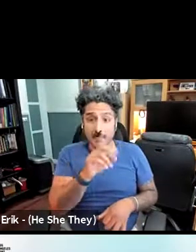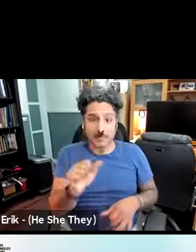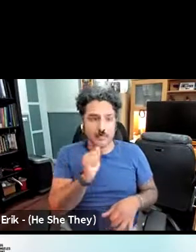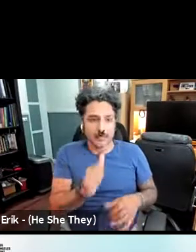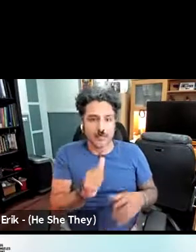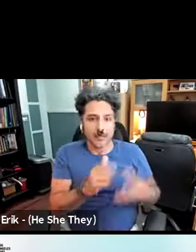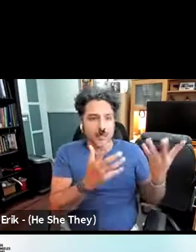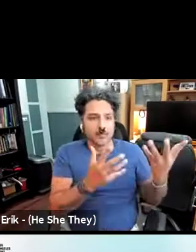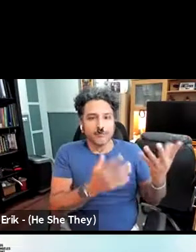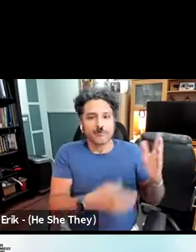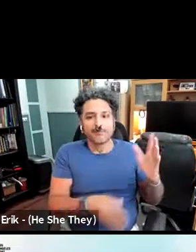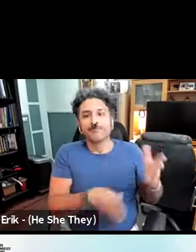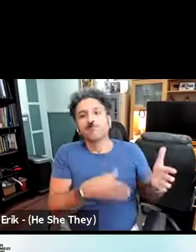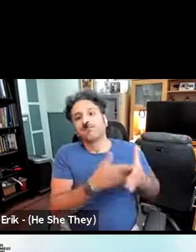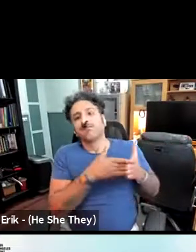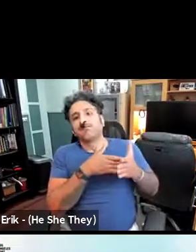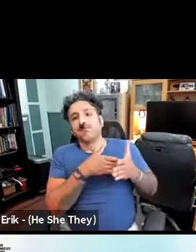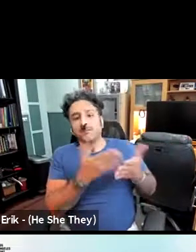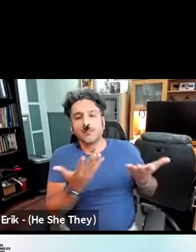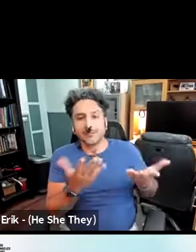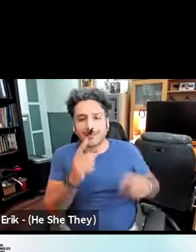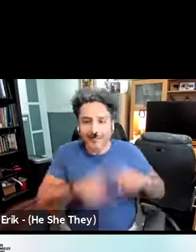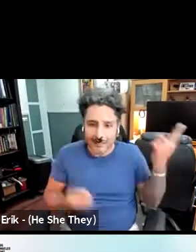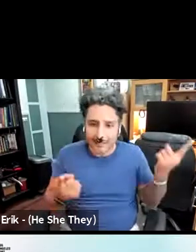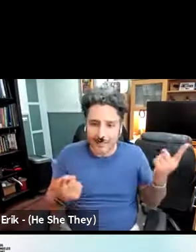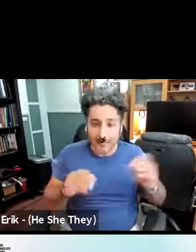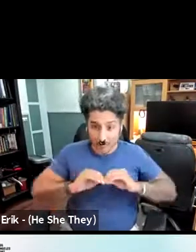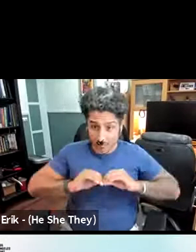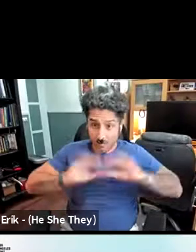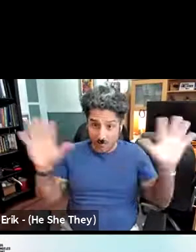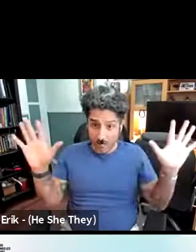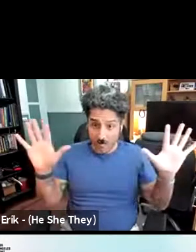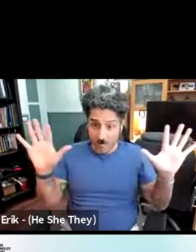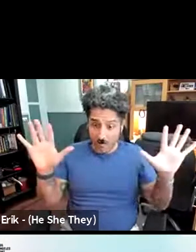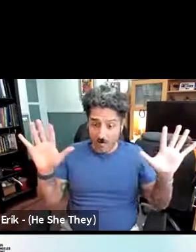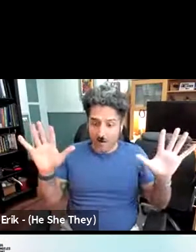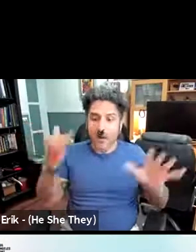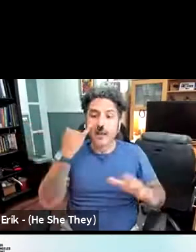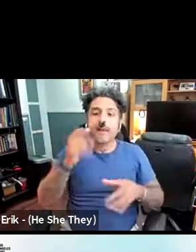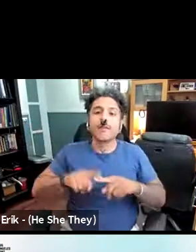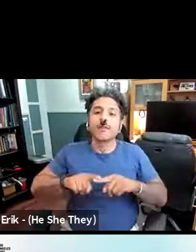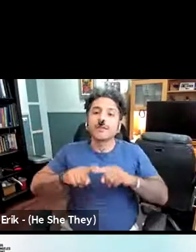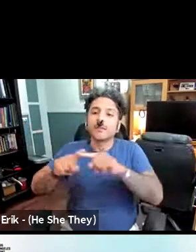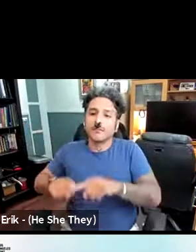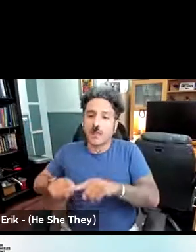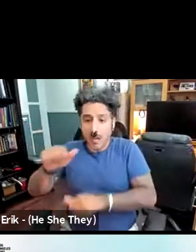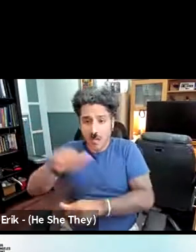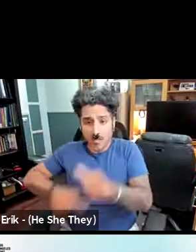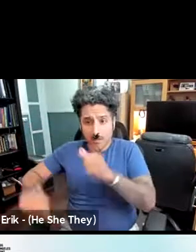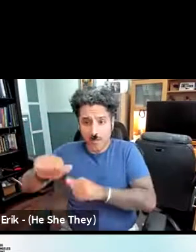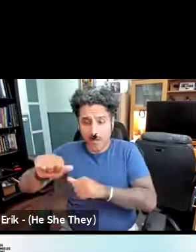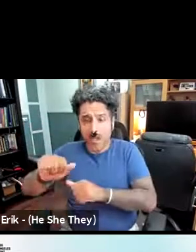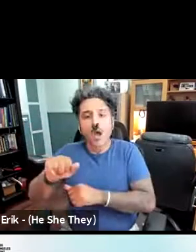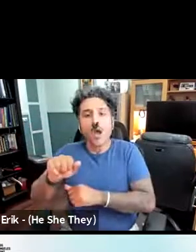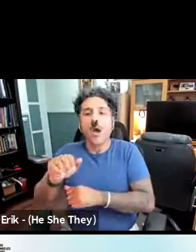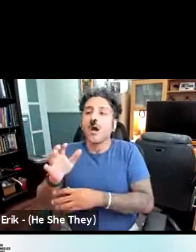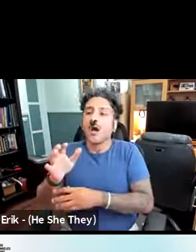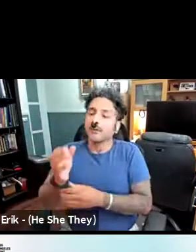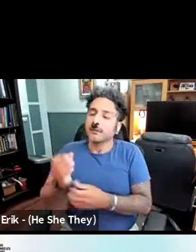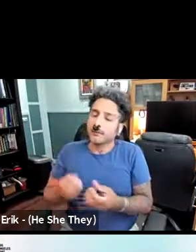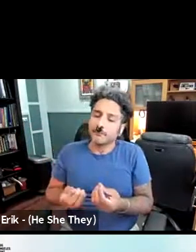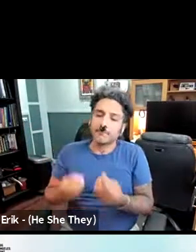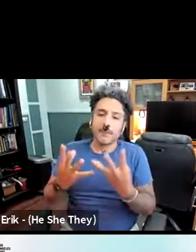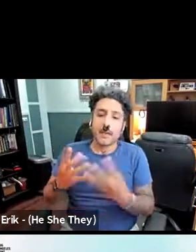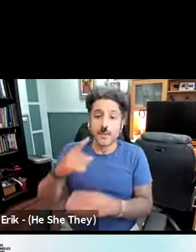So if we are all clear on that, I think leaning into each other, as so many of these